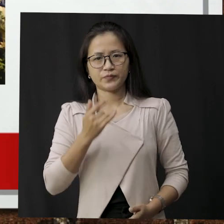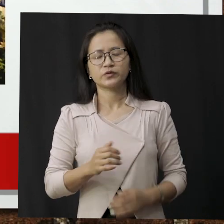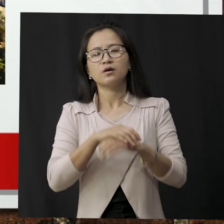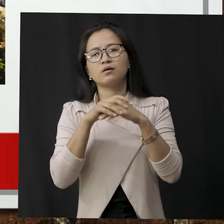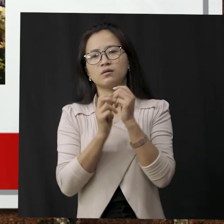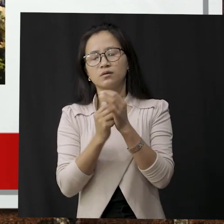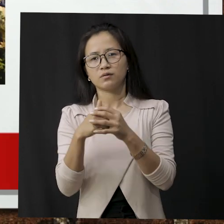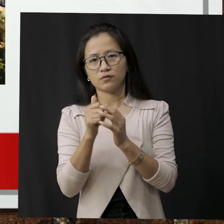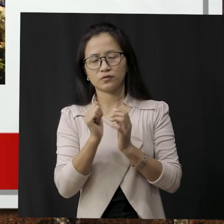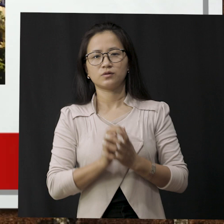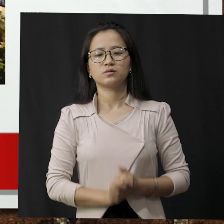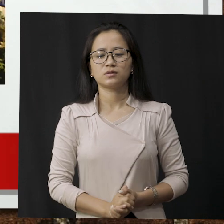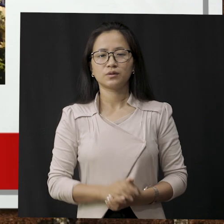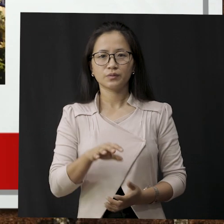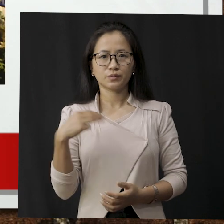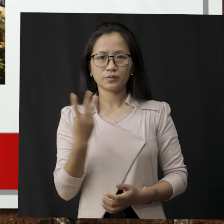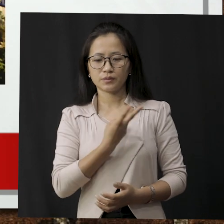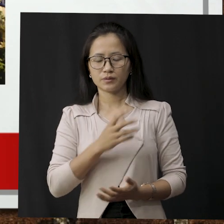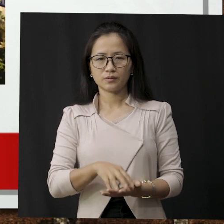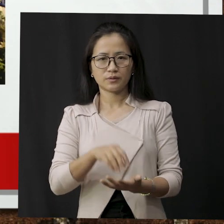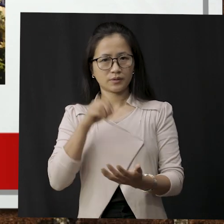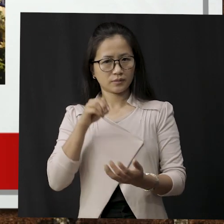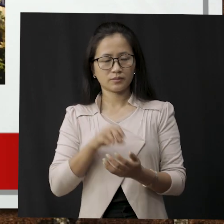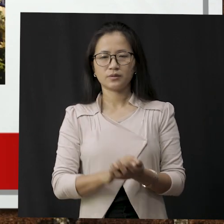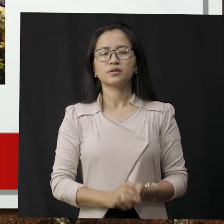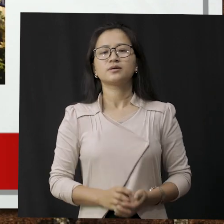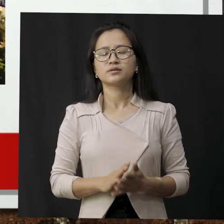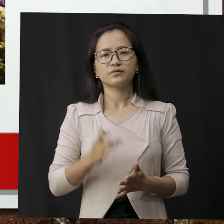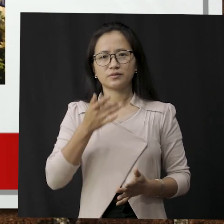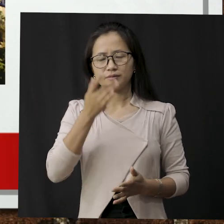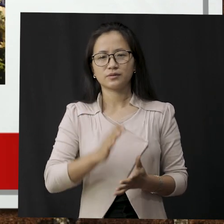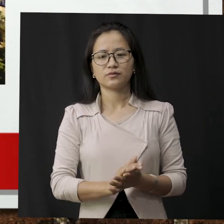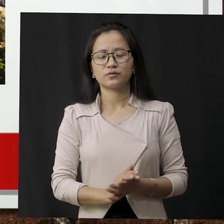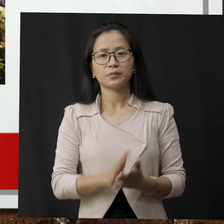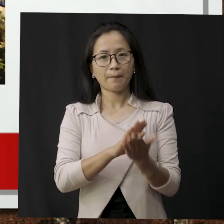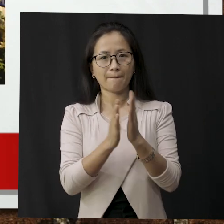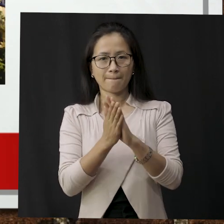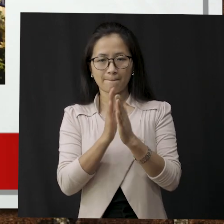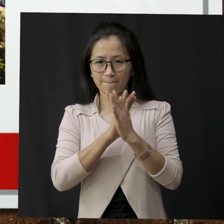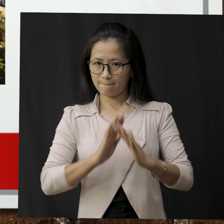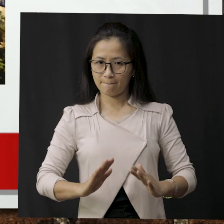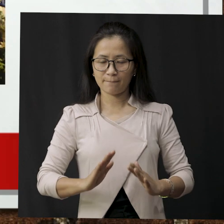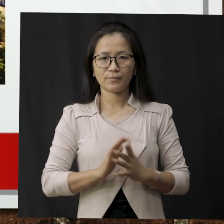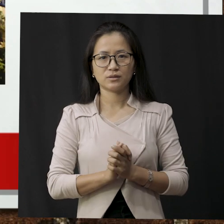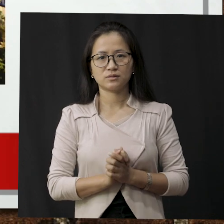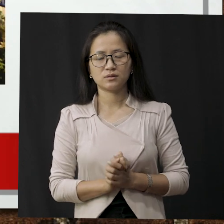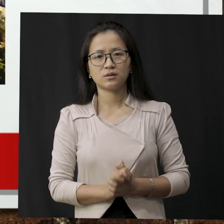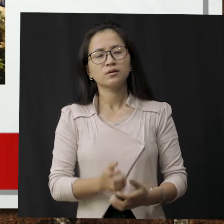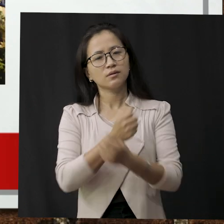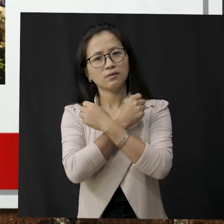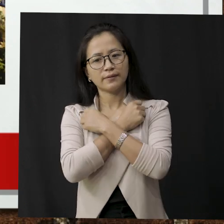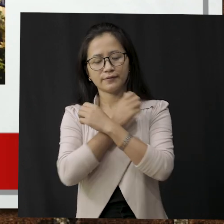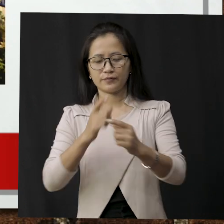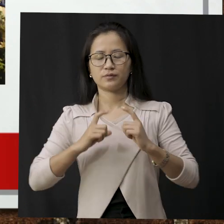comfort, right? We get that sense of like a feeling of well-being, peace, where we get love